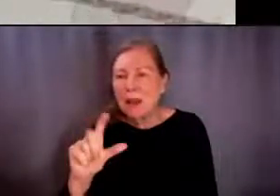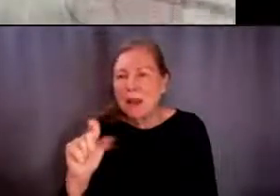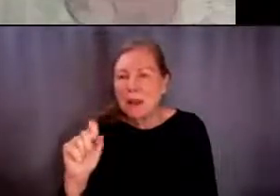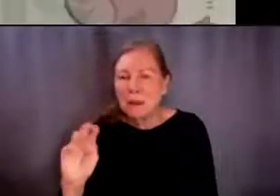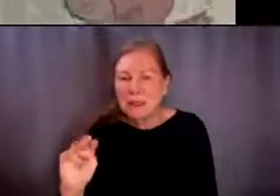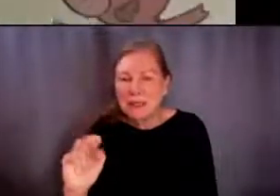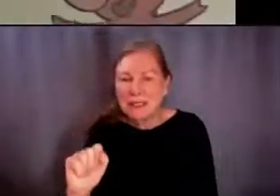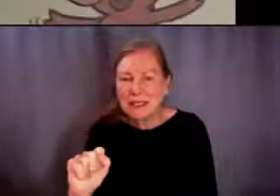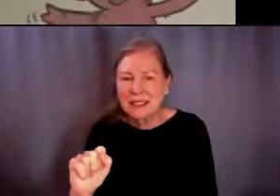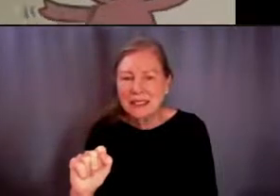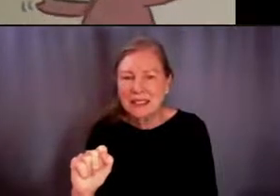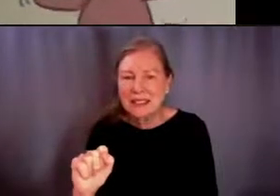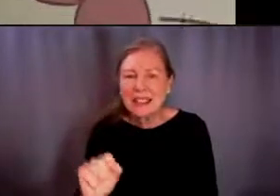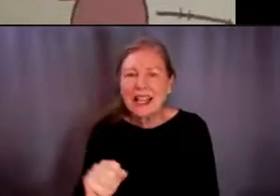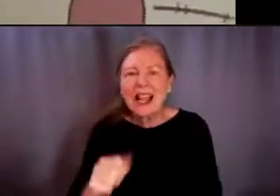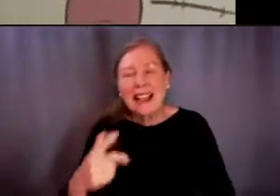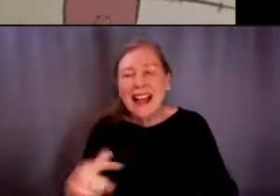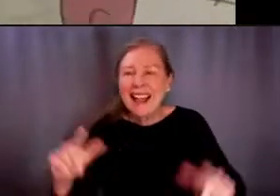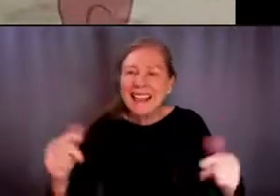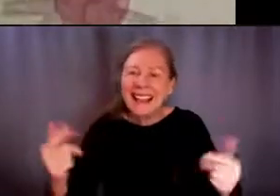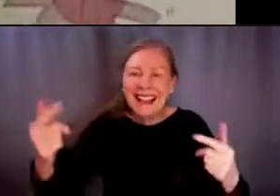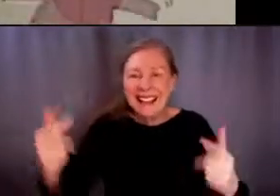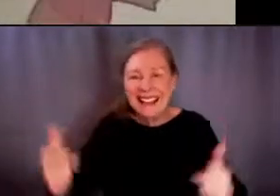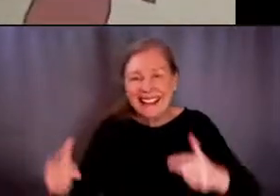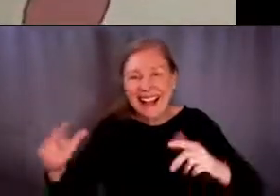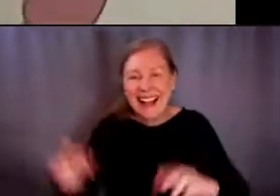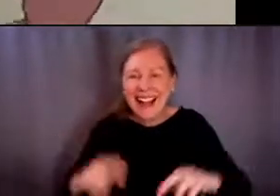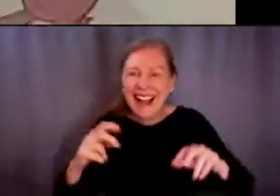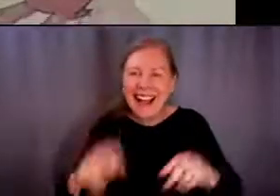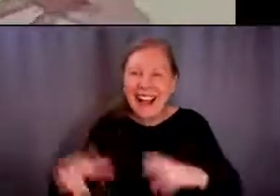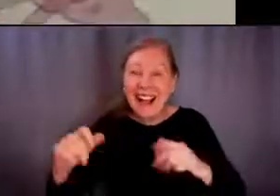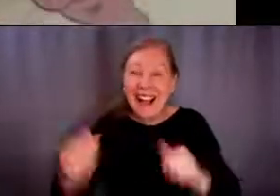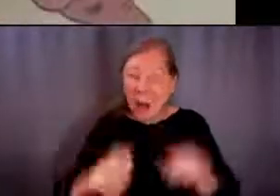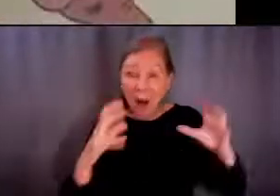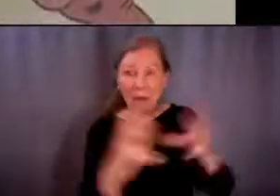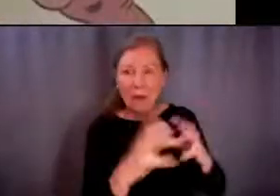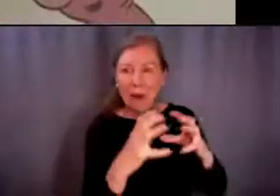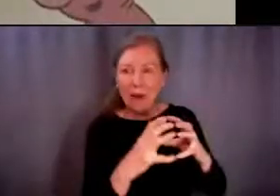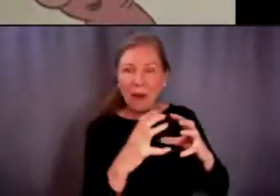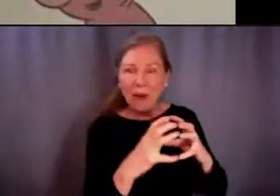La, la, la, la, la. A ball.